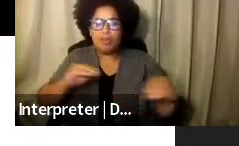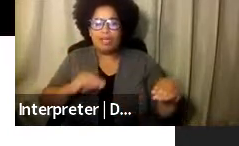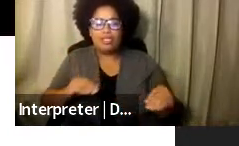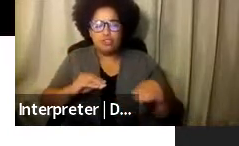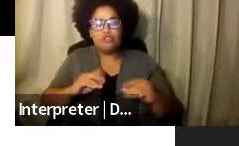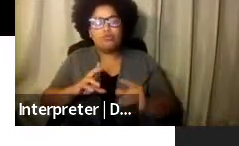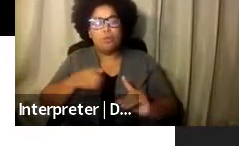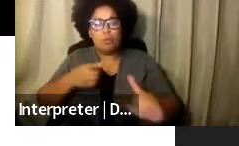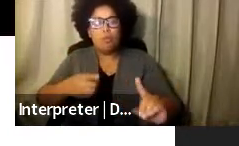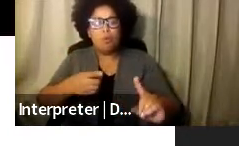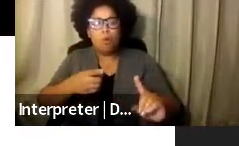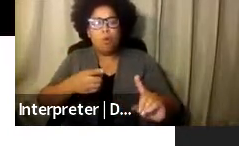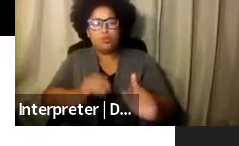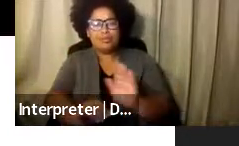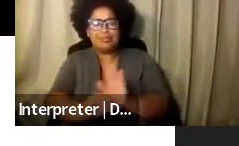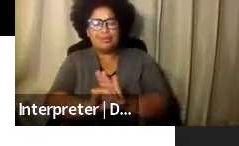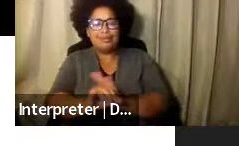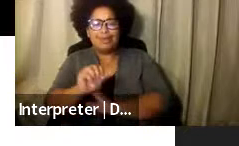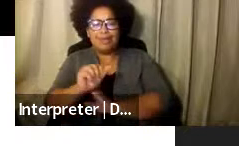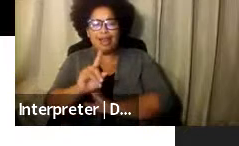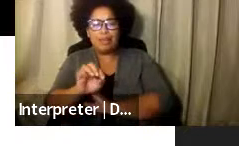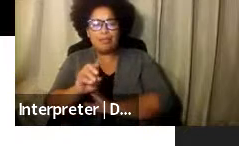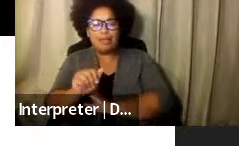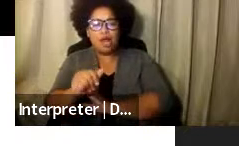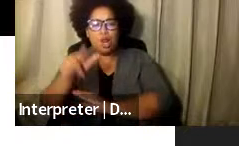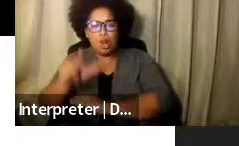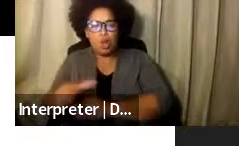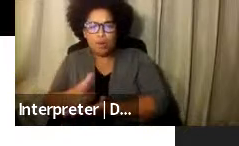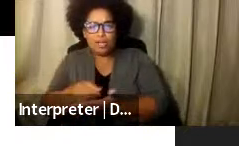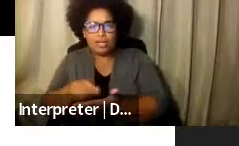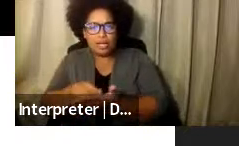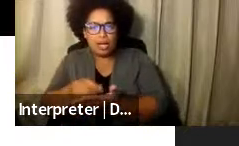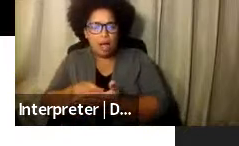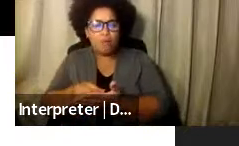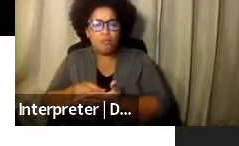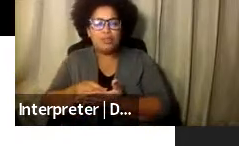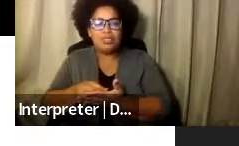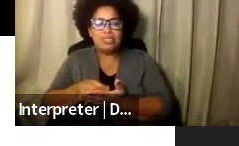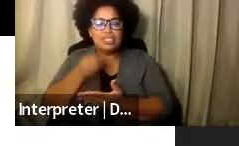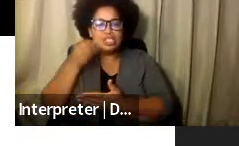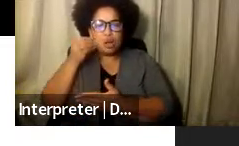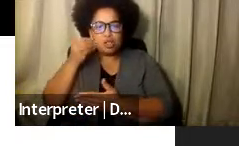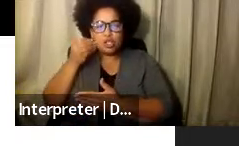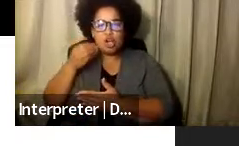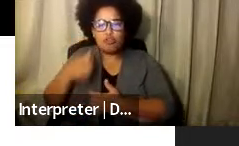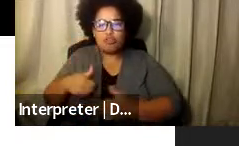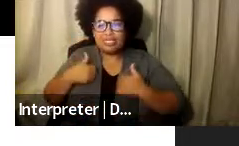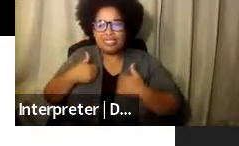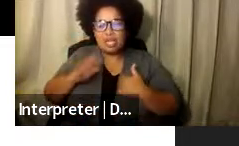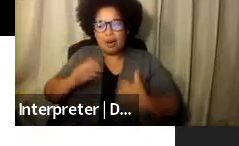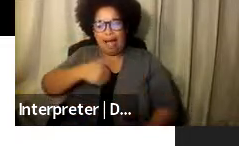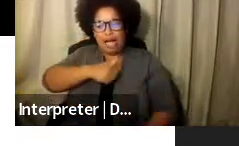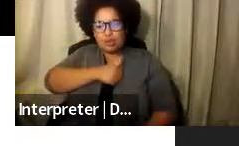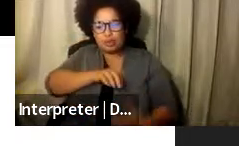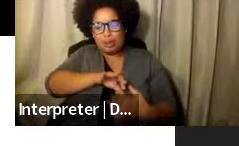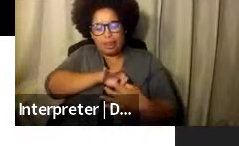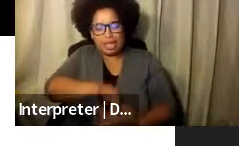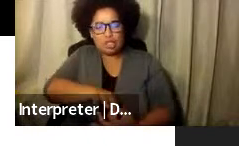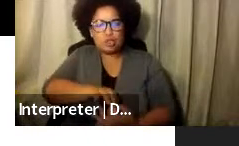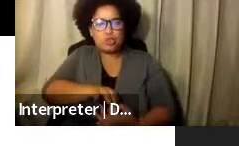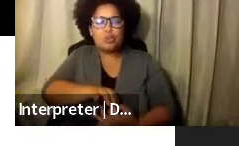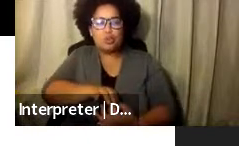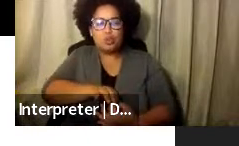efforts to identify Alameda County's low-income sheltered residents' attitudes surrounding the state